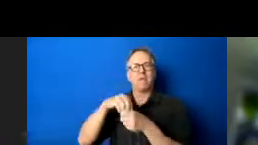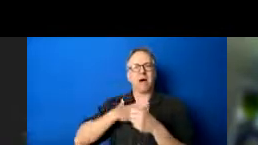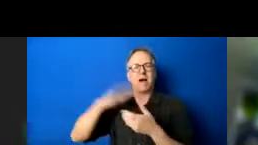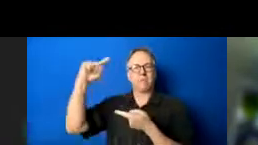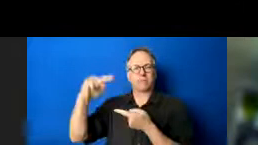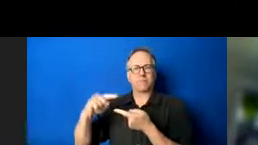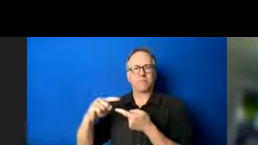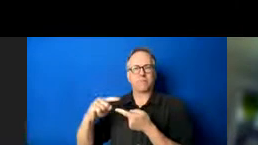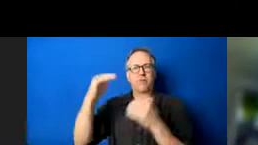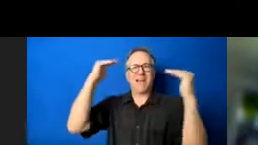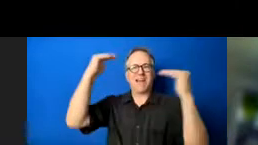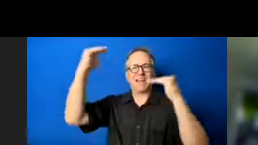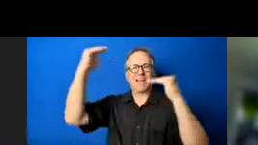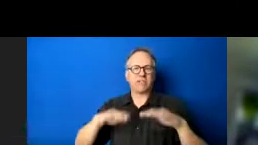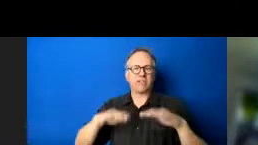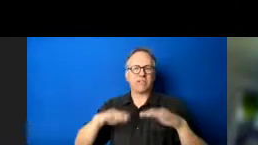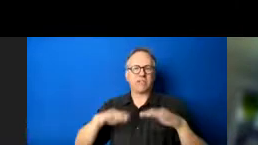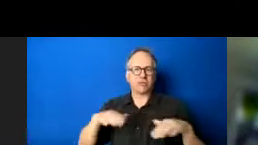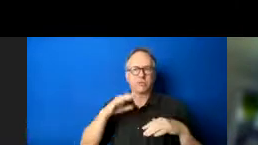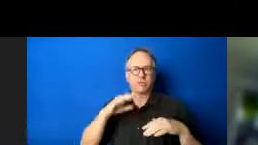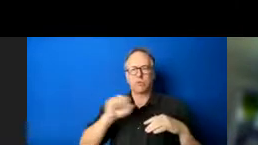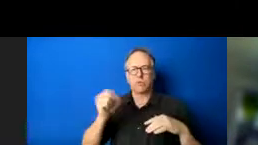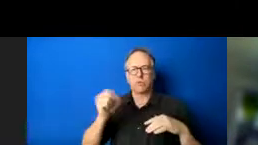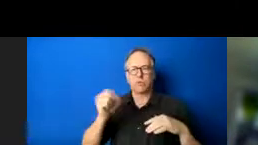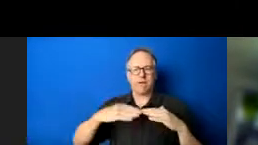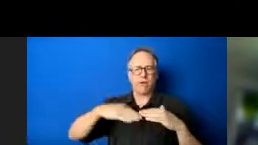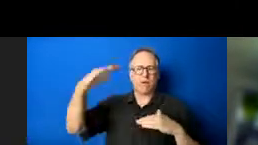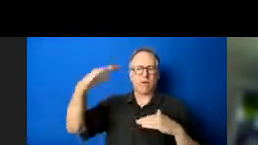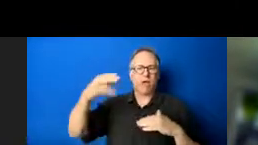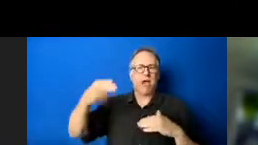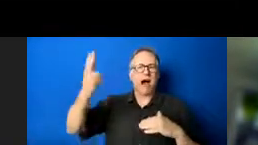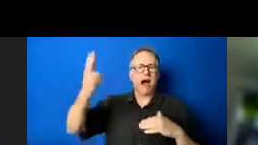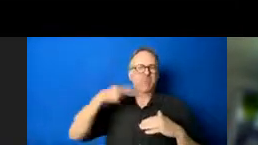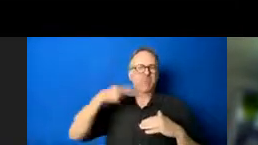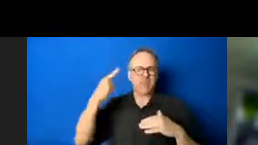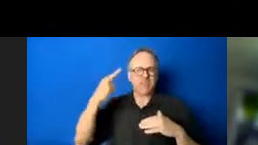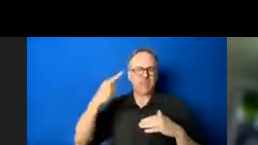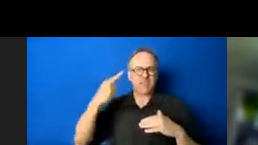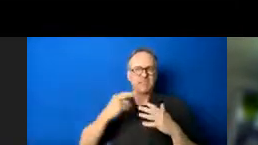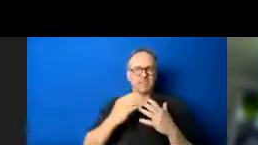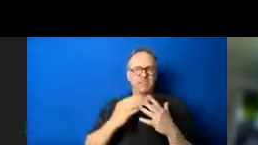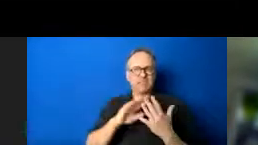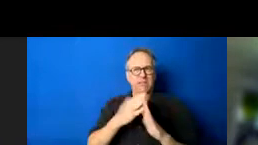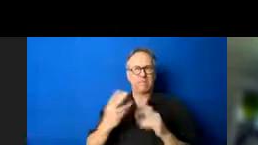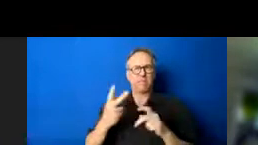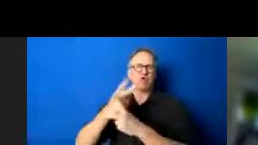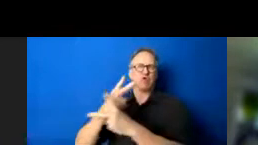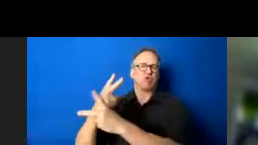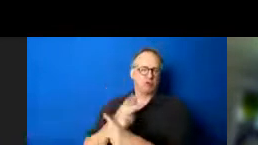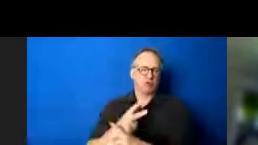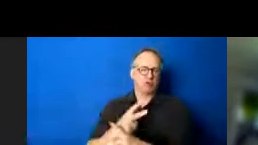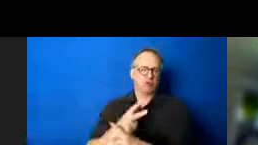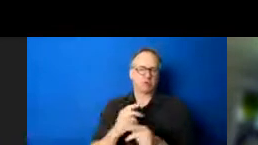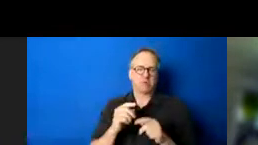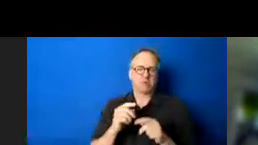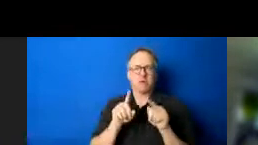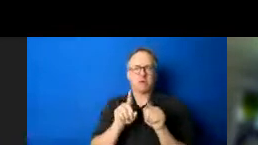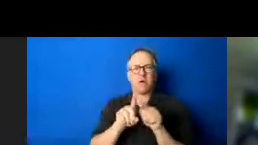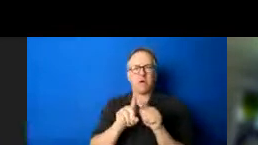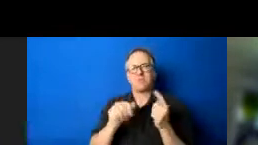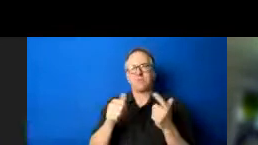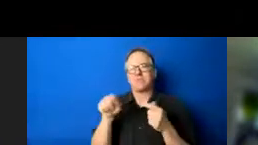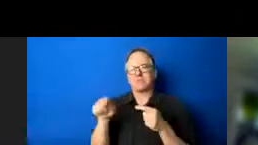pediatric patients 12 years and older, again at high risk for progressing to severe COVID-19, and for whom alternative